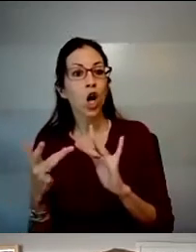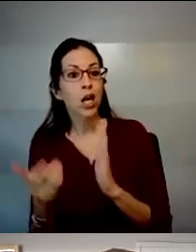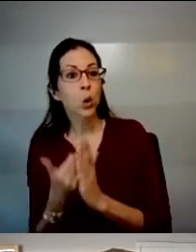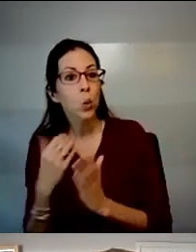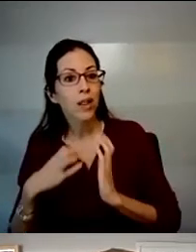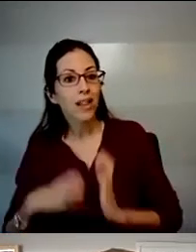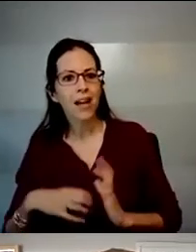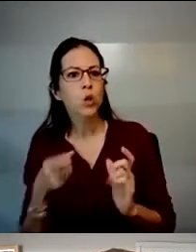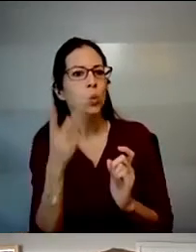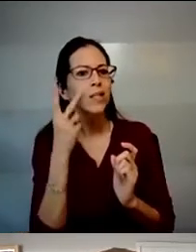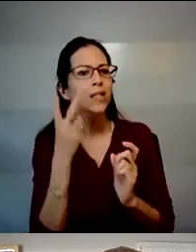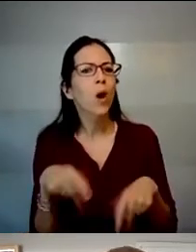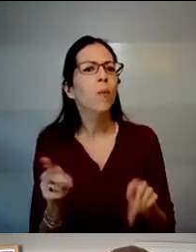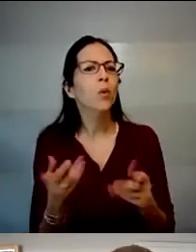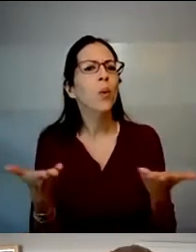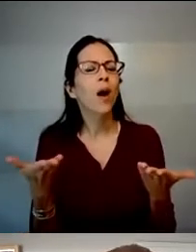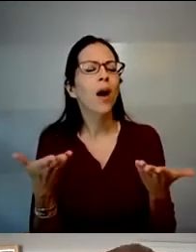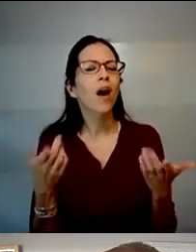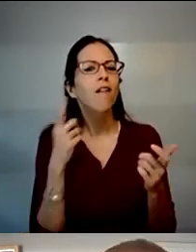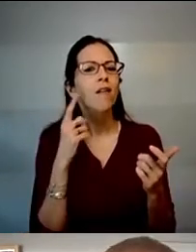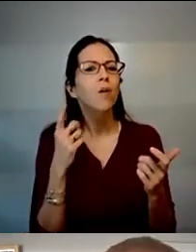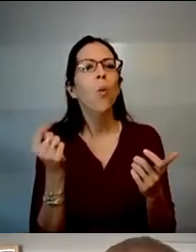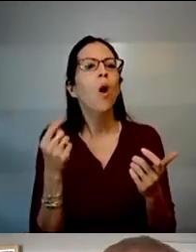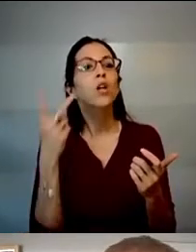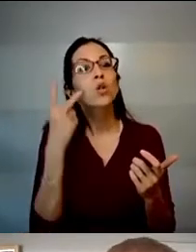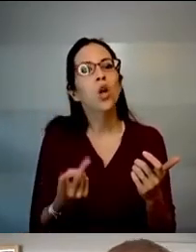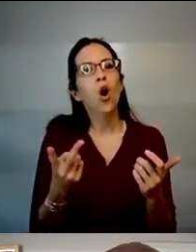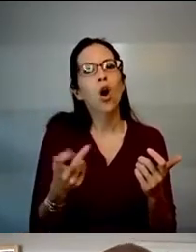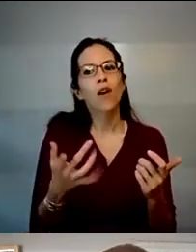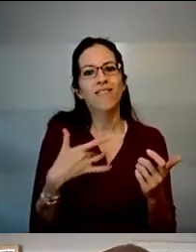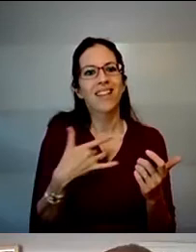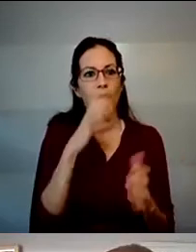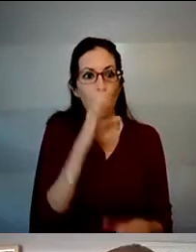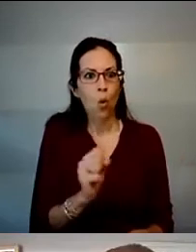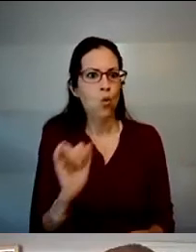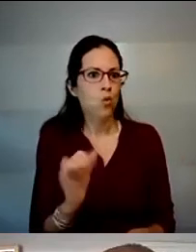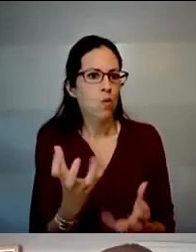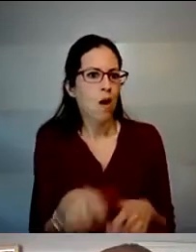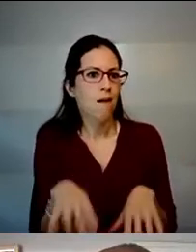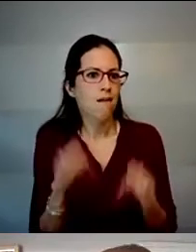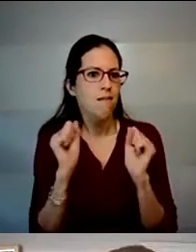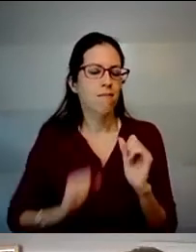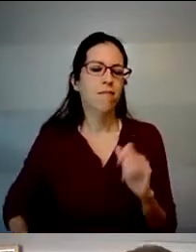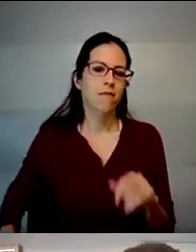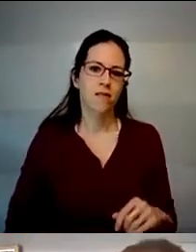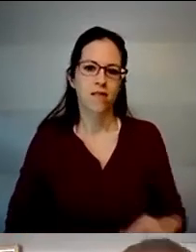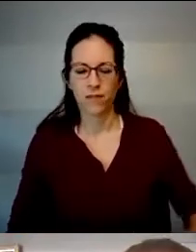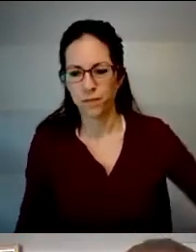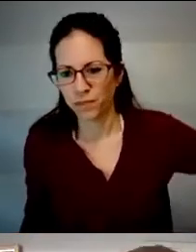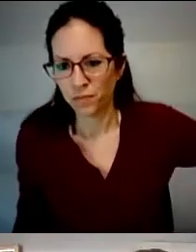you seek to that were presented to you that appealed to you? It sounds like the partnership with the Walker is a great example,